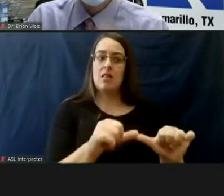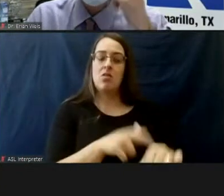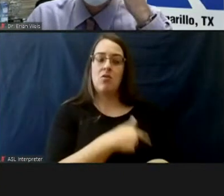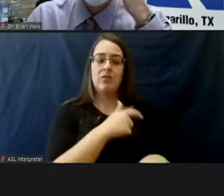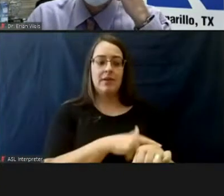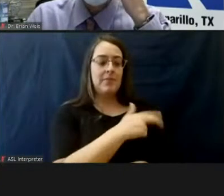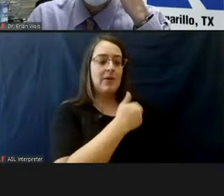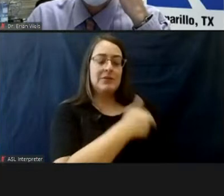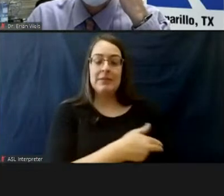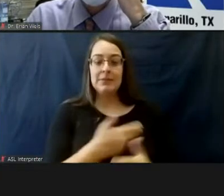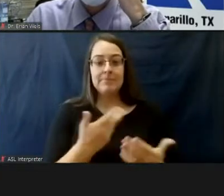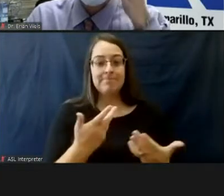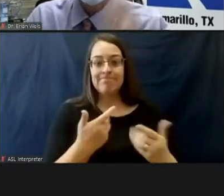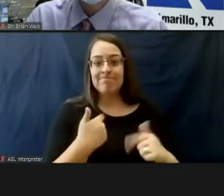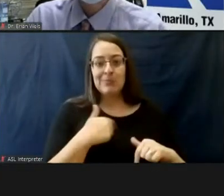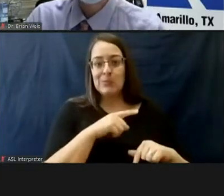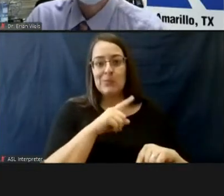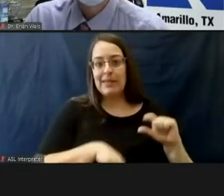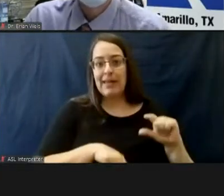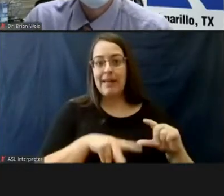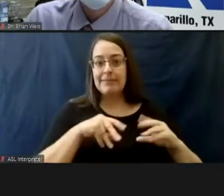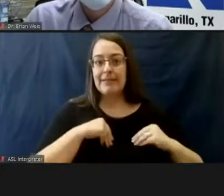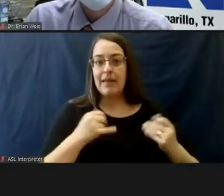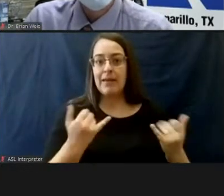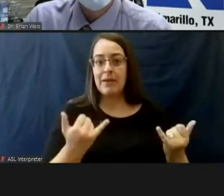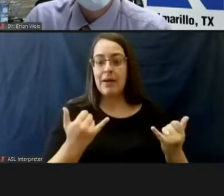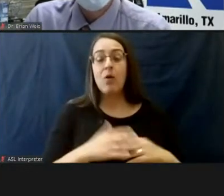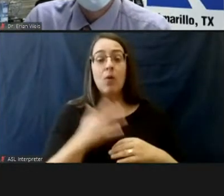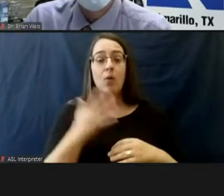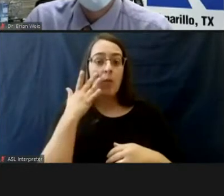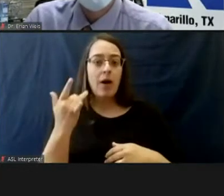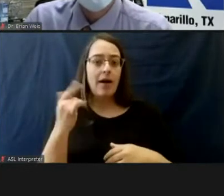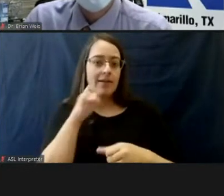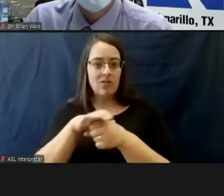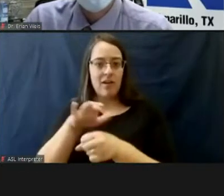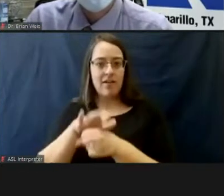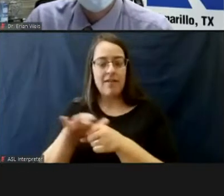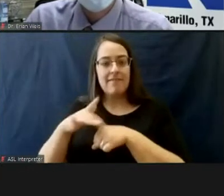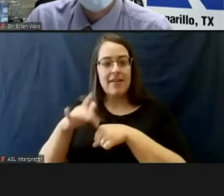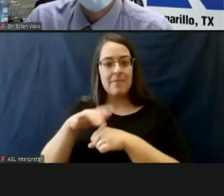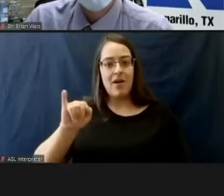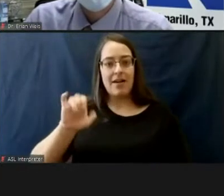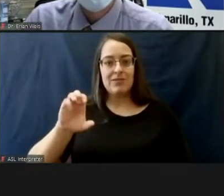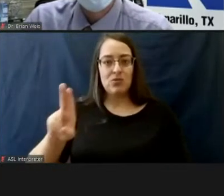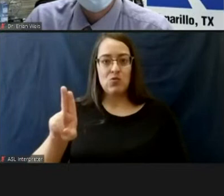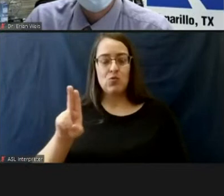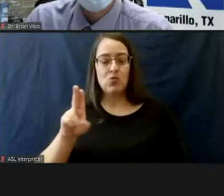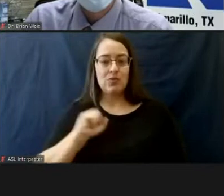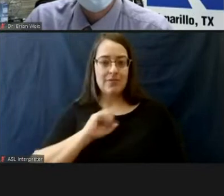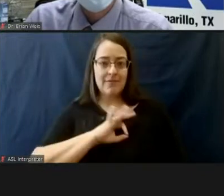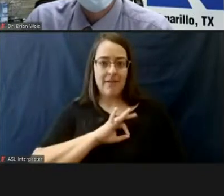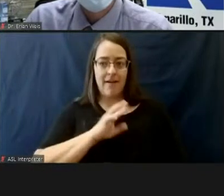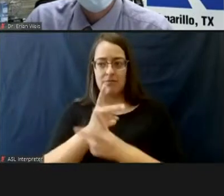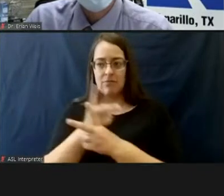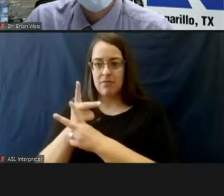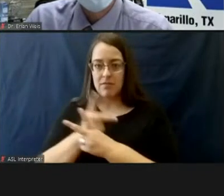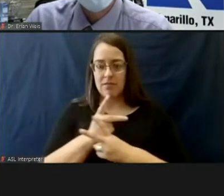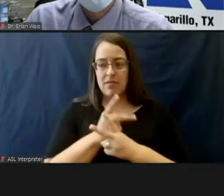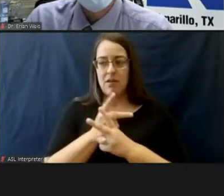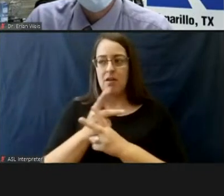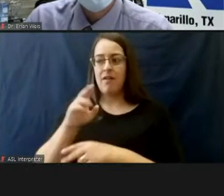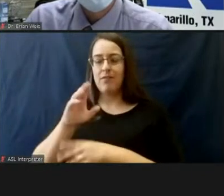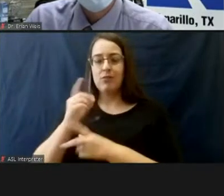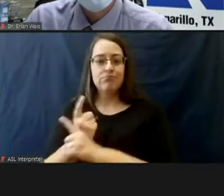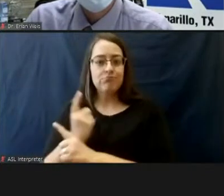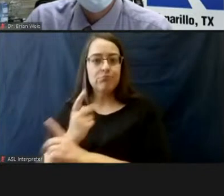having enough ICU capacity to be able to manage those patients and also manage the COVID burden in our